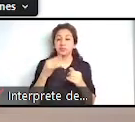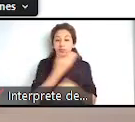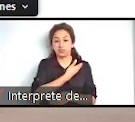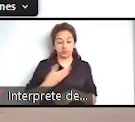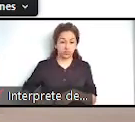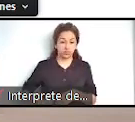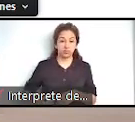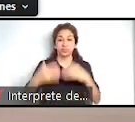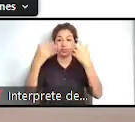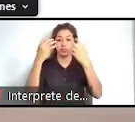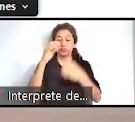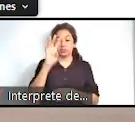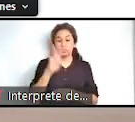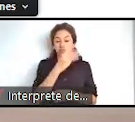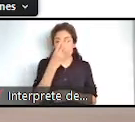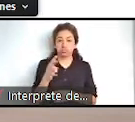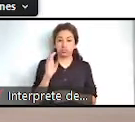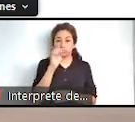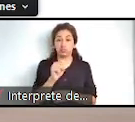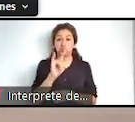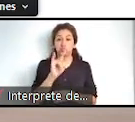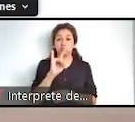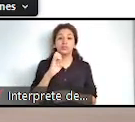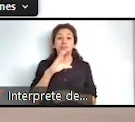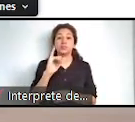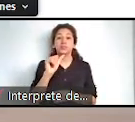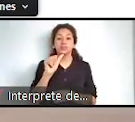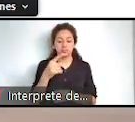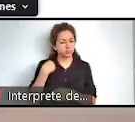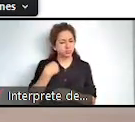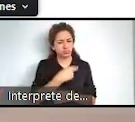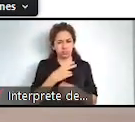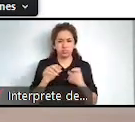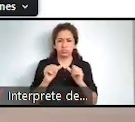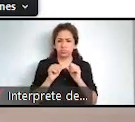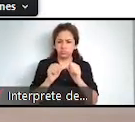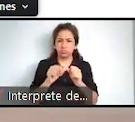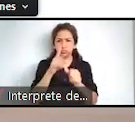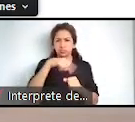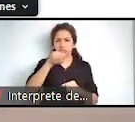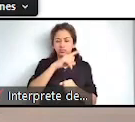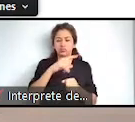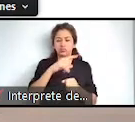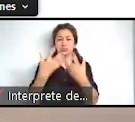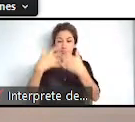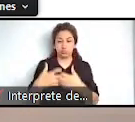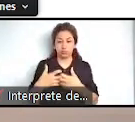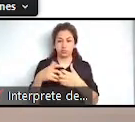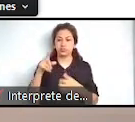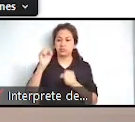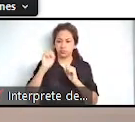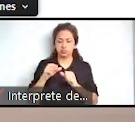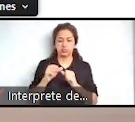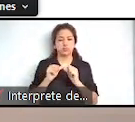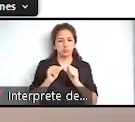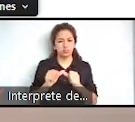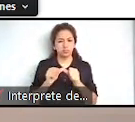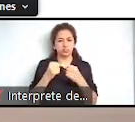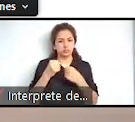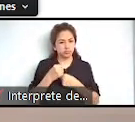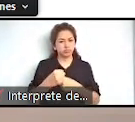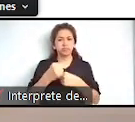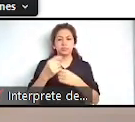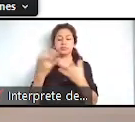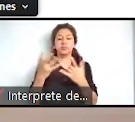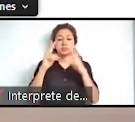plan the government of sweden has expressed an expectation that the swedish and businesses work